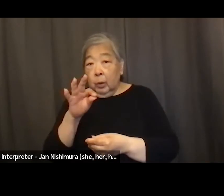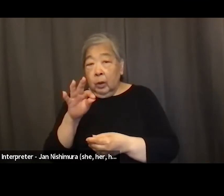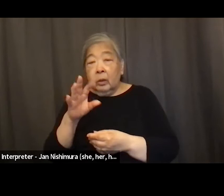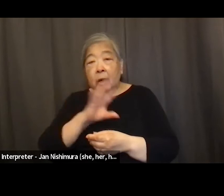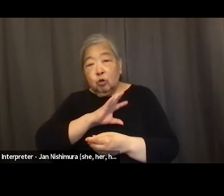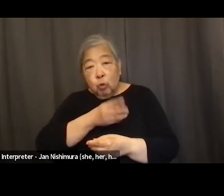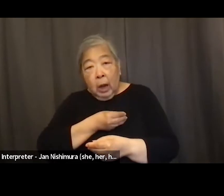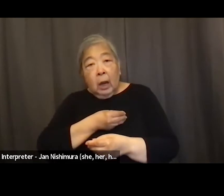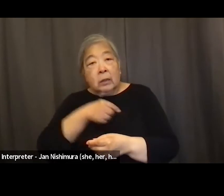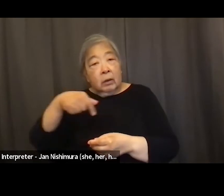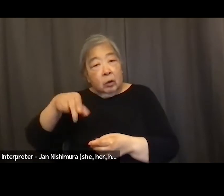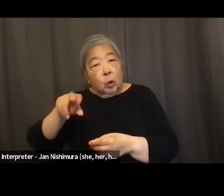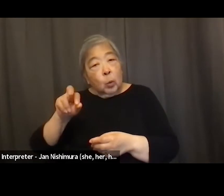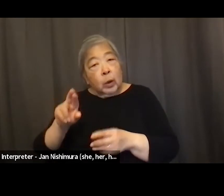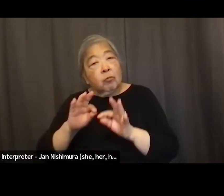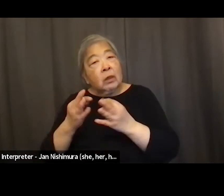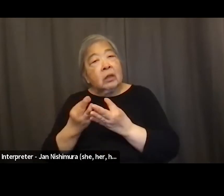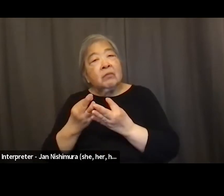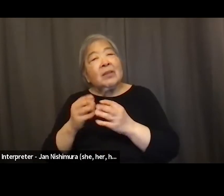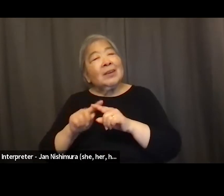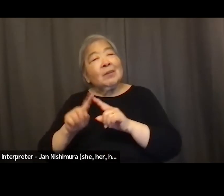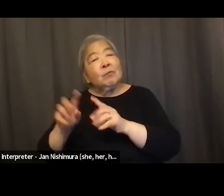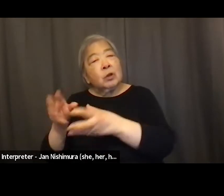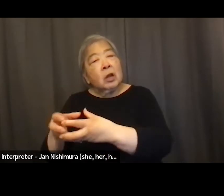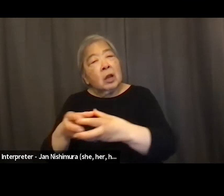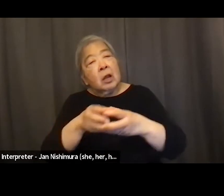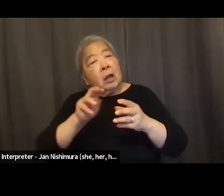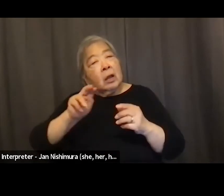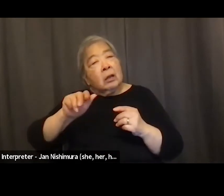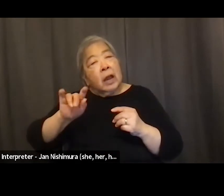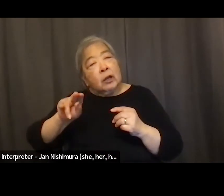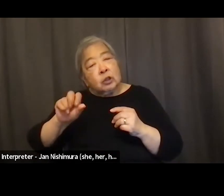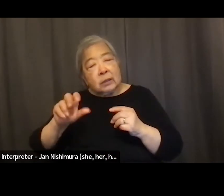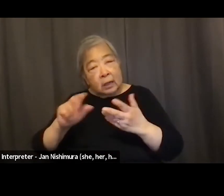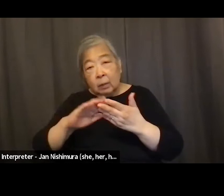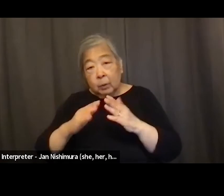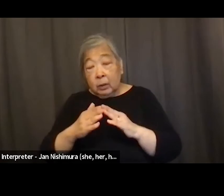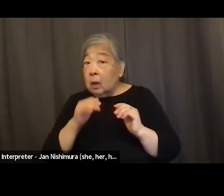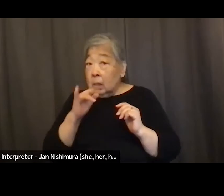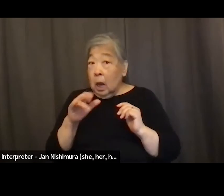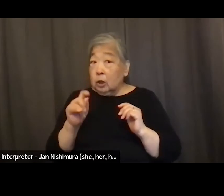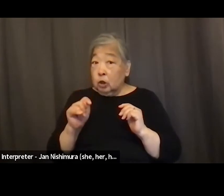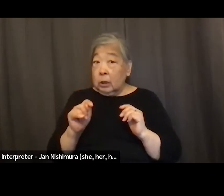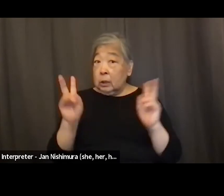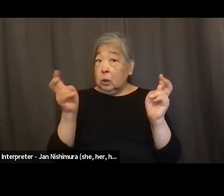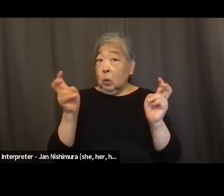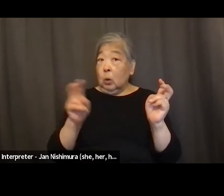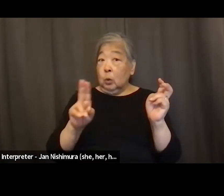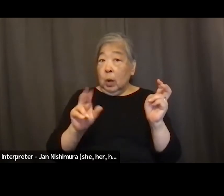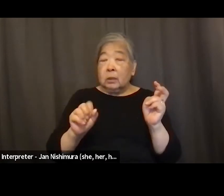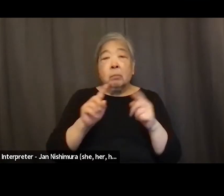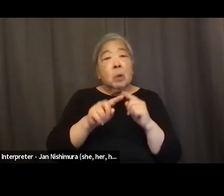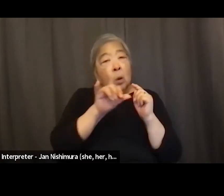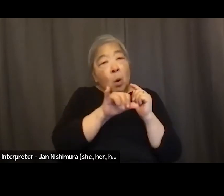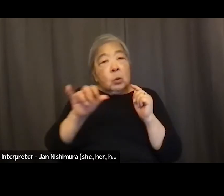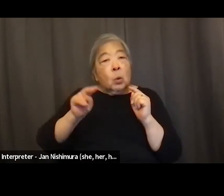queer relatives across the different nations and communities across not just the so-called United States, but also,